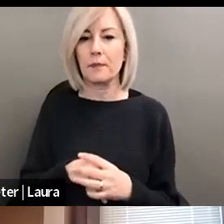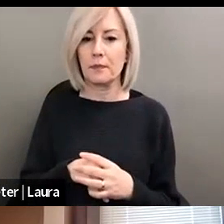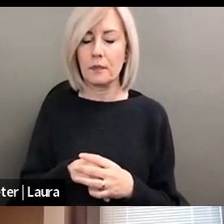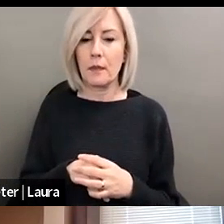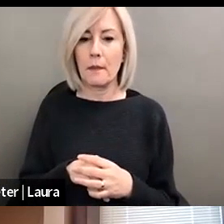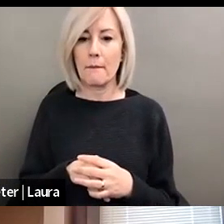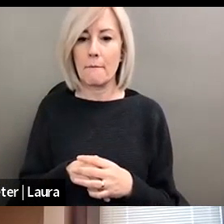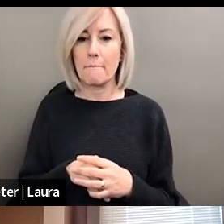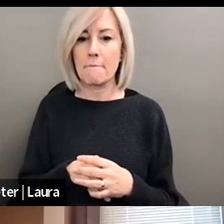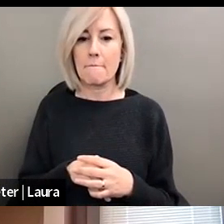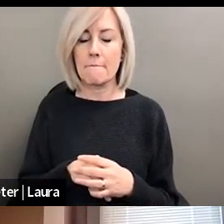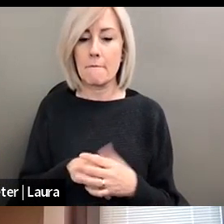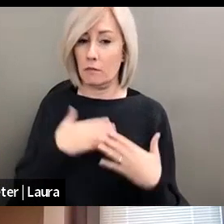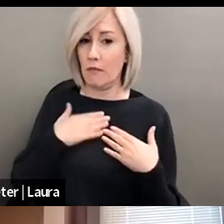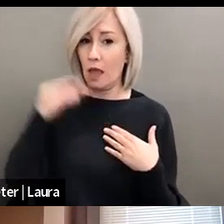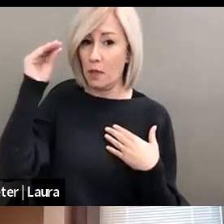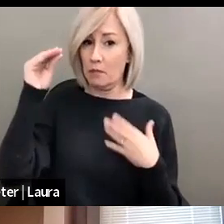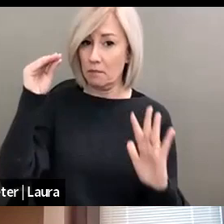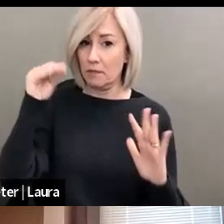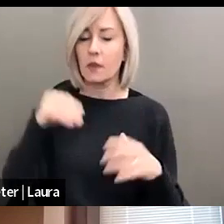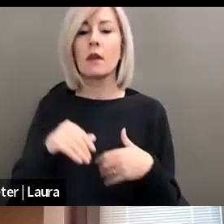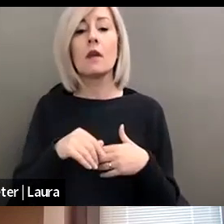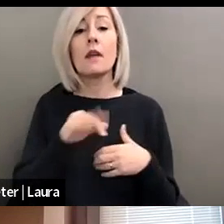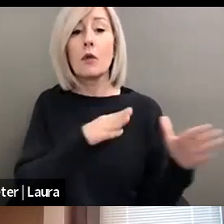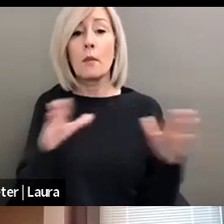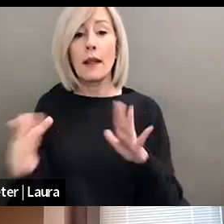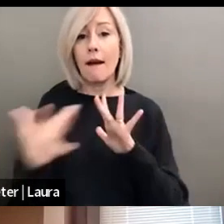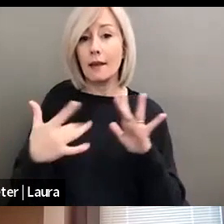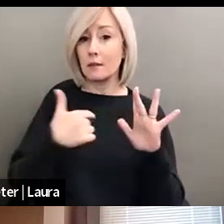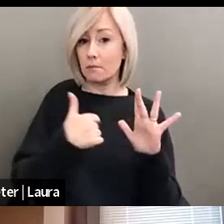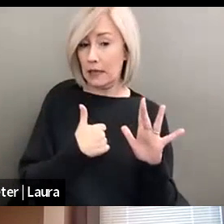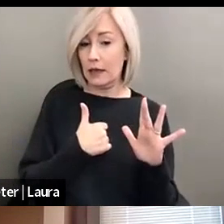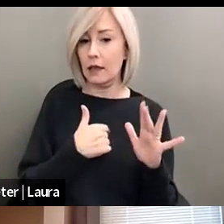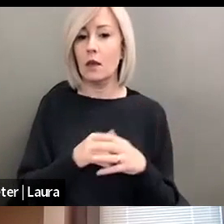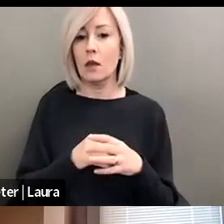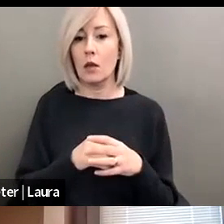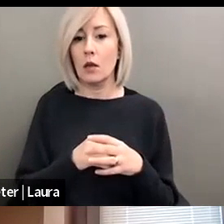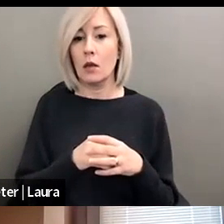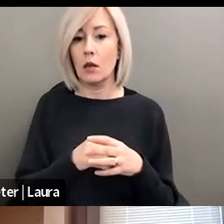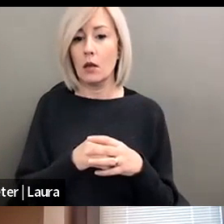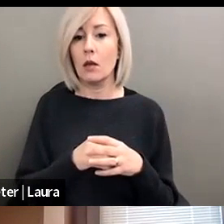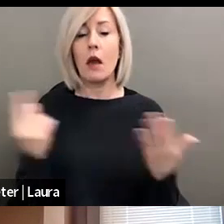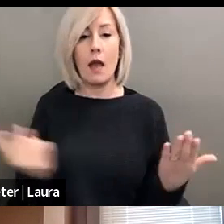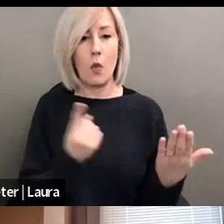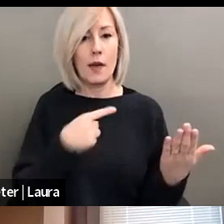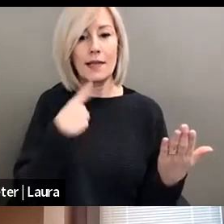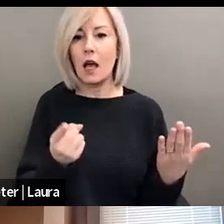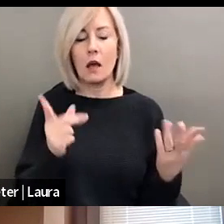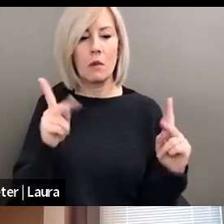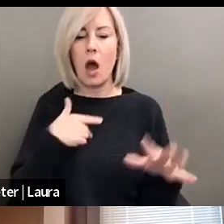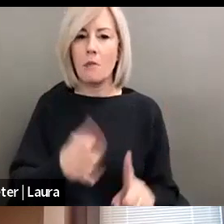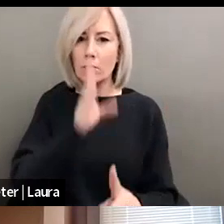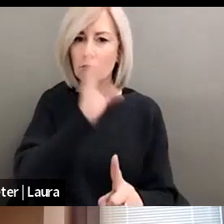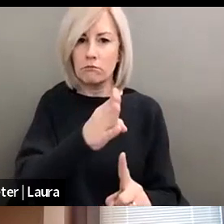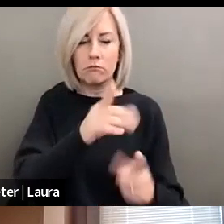if you're going to, at least in my opinion, if you're going to contact us, or contact me anyway, I always tell people, cut right to the point. You